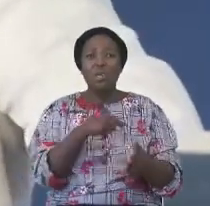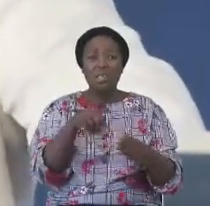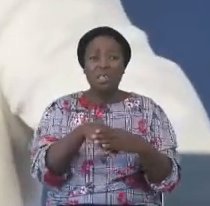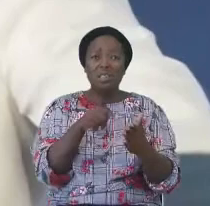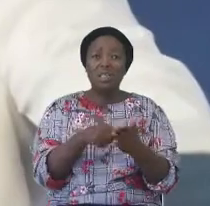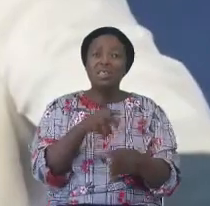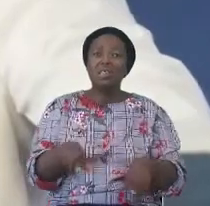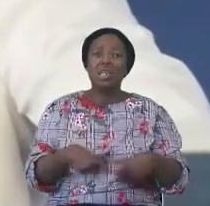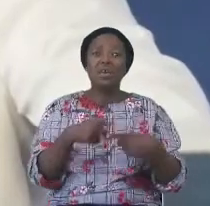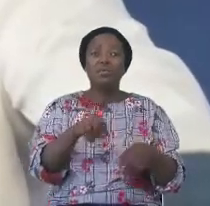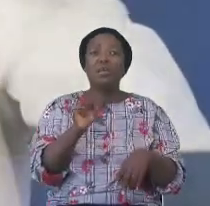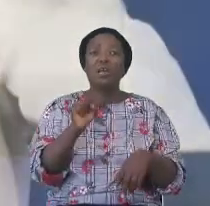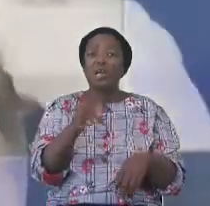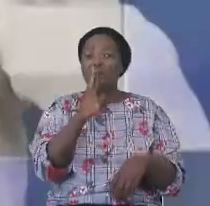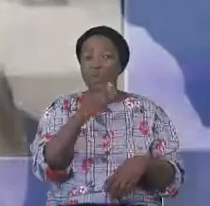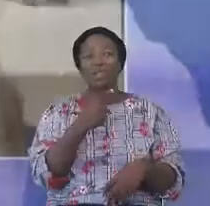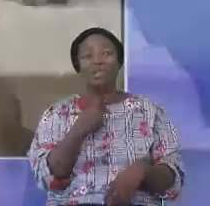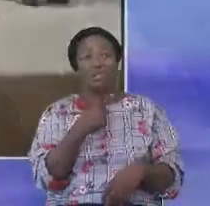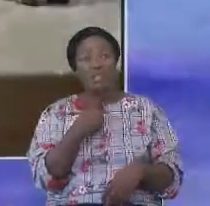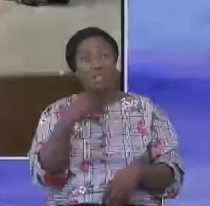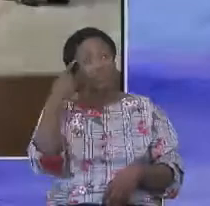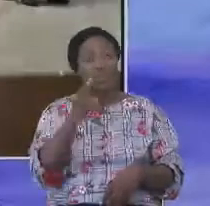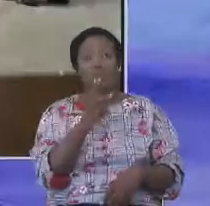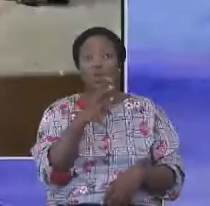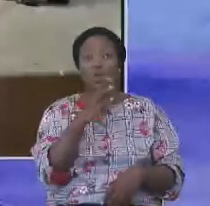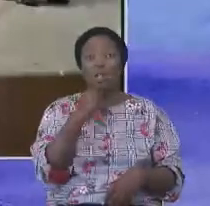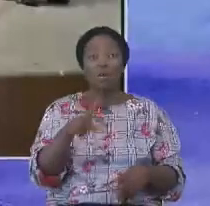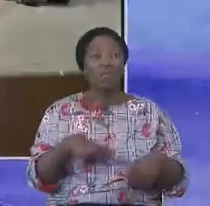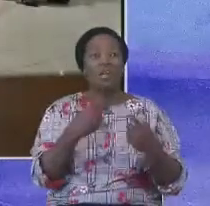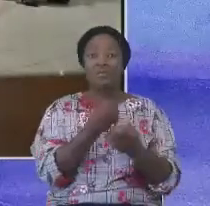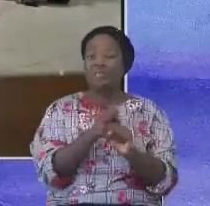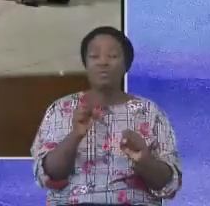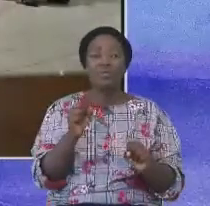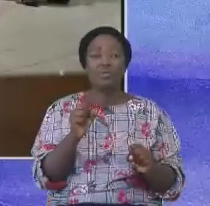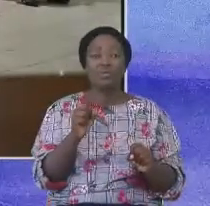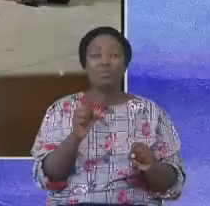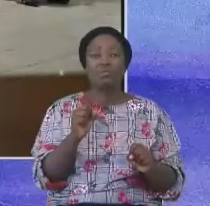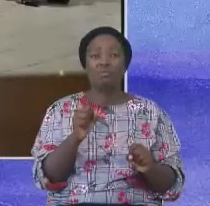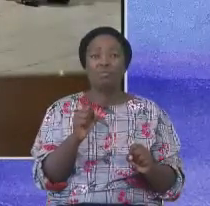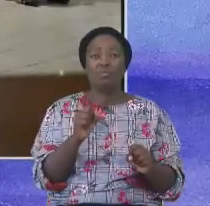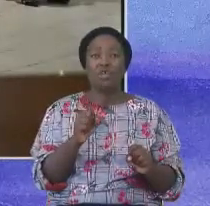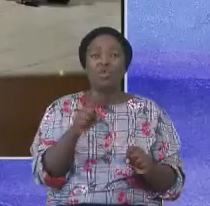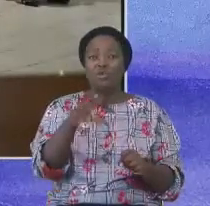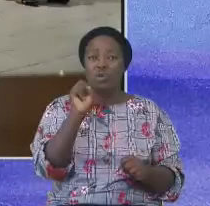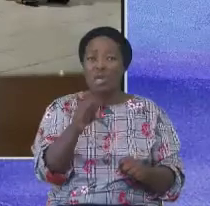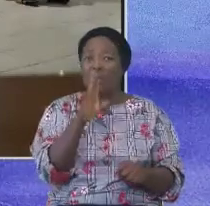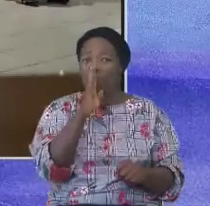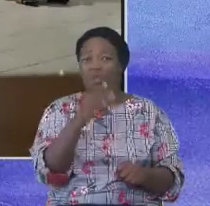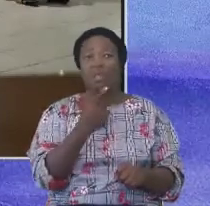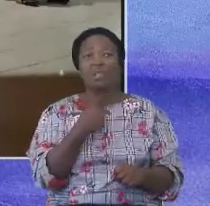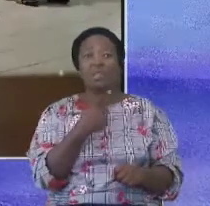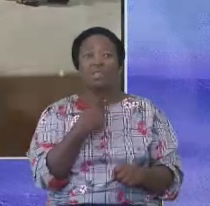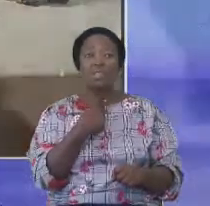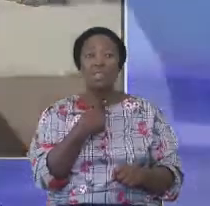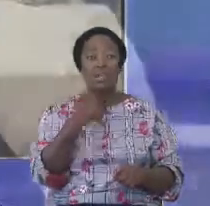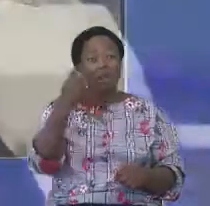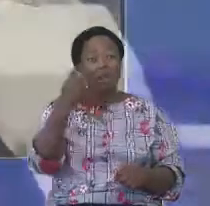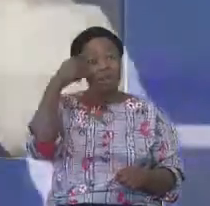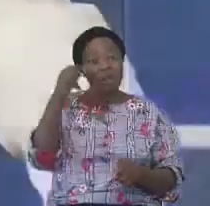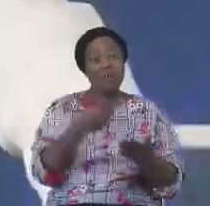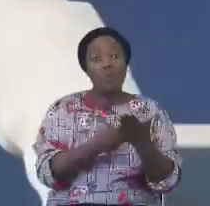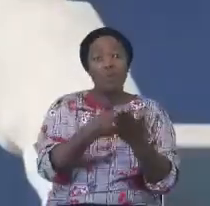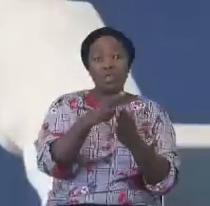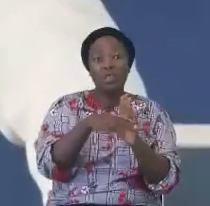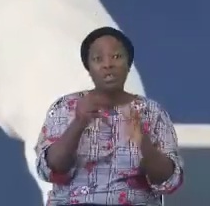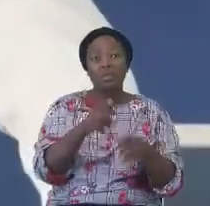cannot have after death, it's only in this life. You can be thirsty for the water of life,